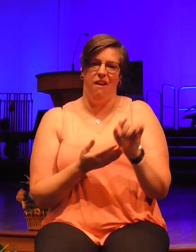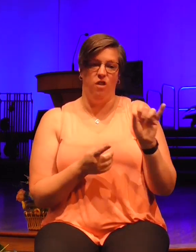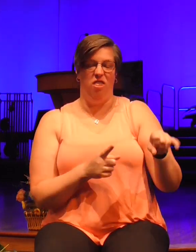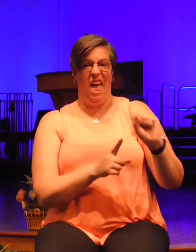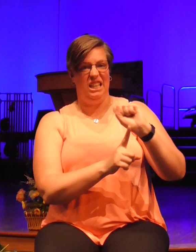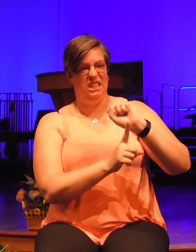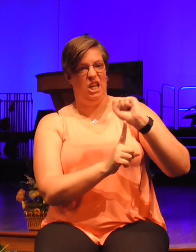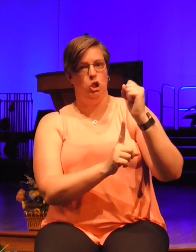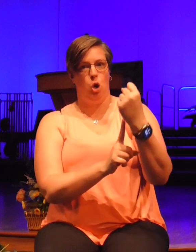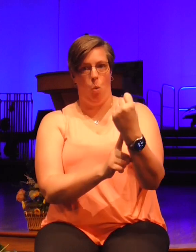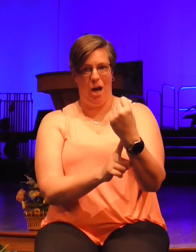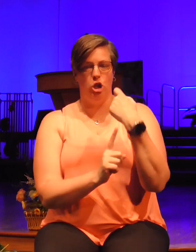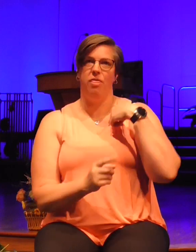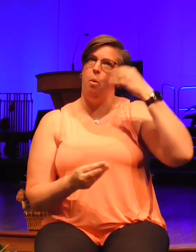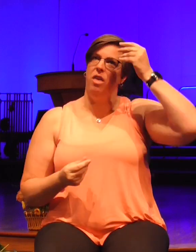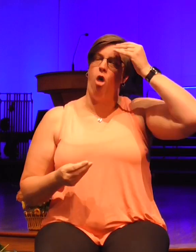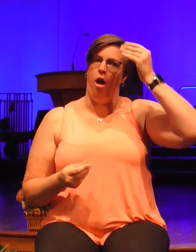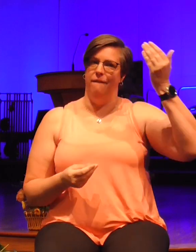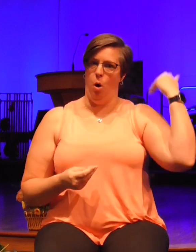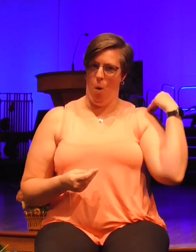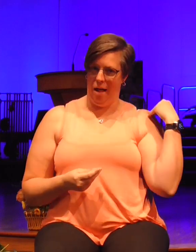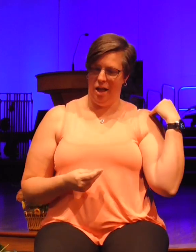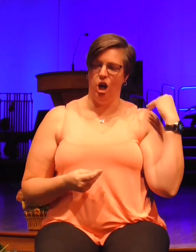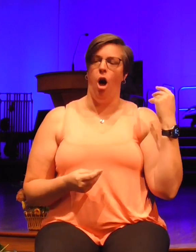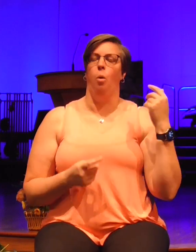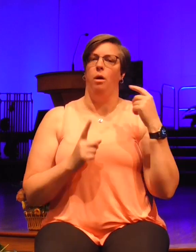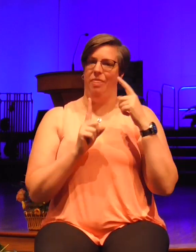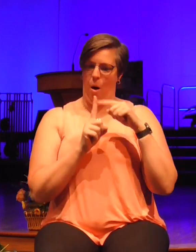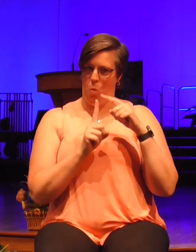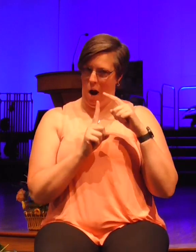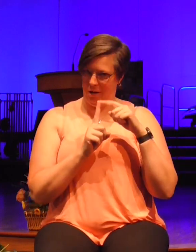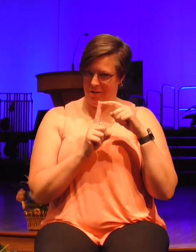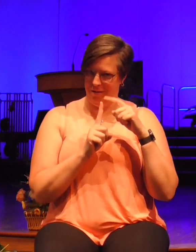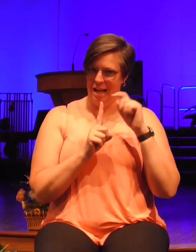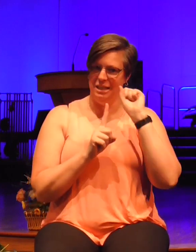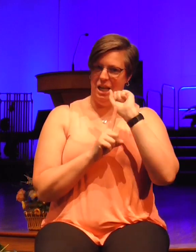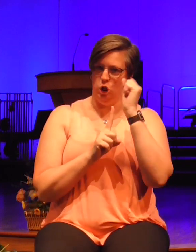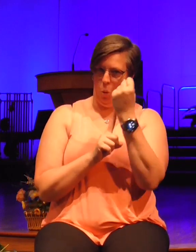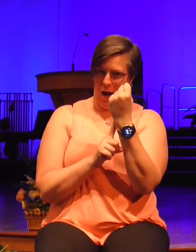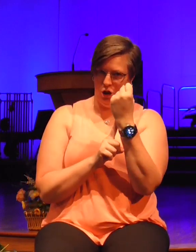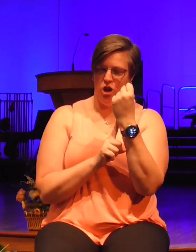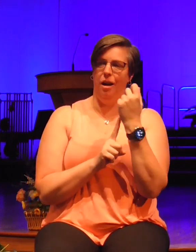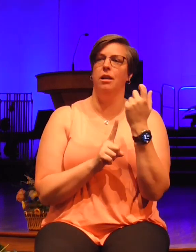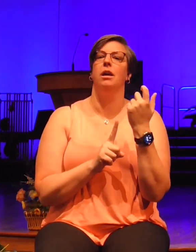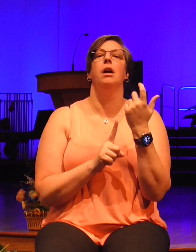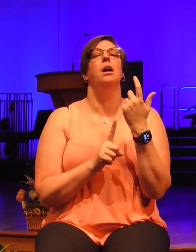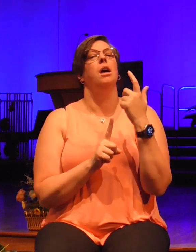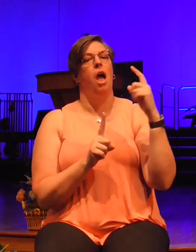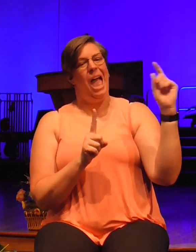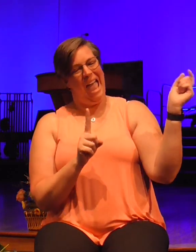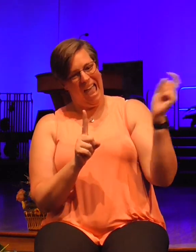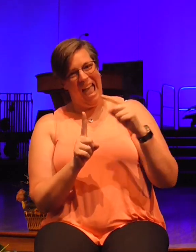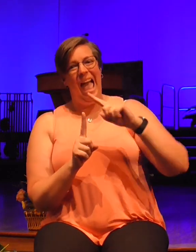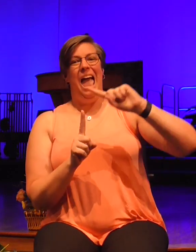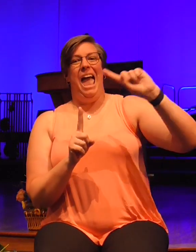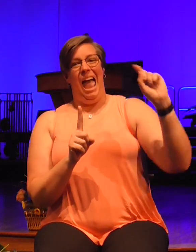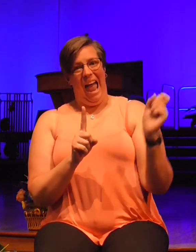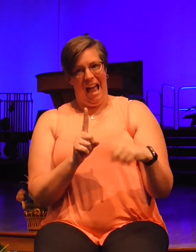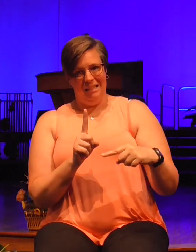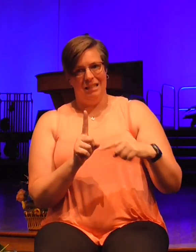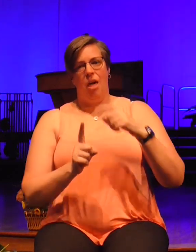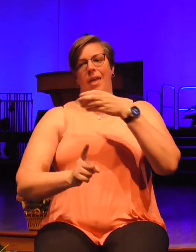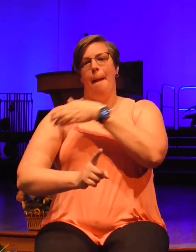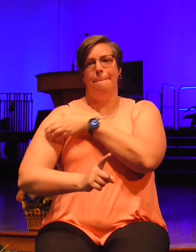situation that we thought of a little while ago, that we considered, that we pondered, to ask the questions that empower